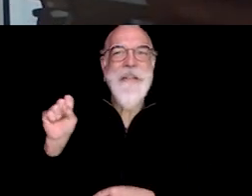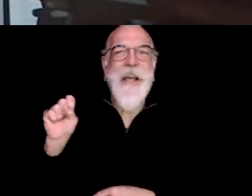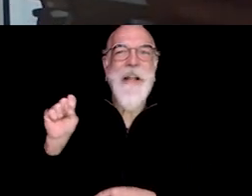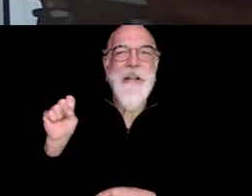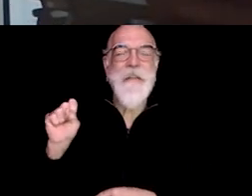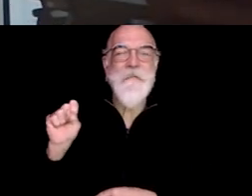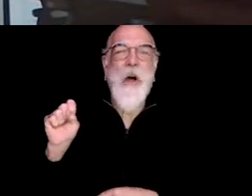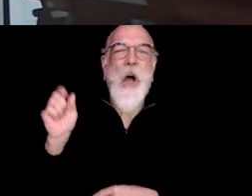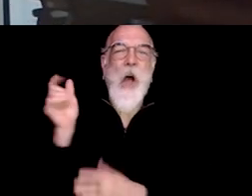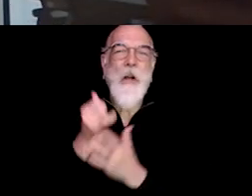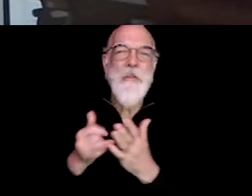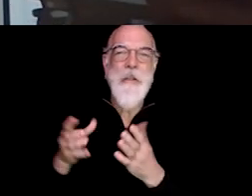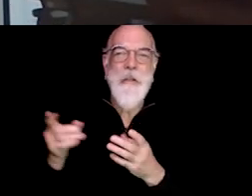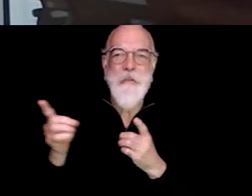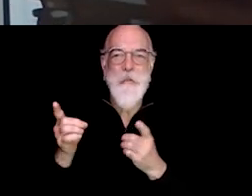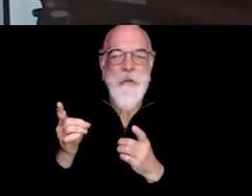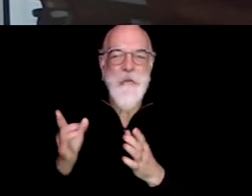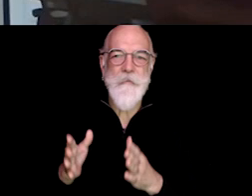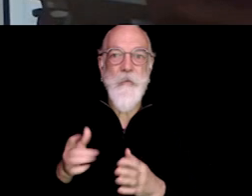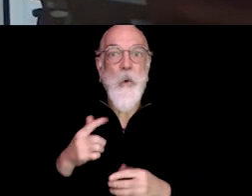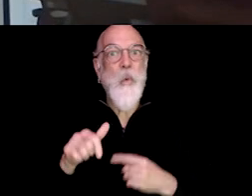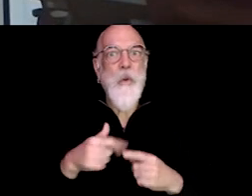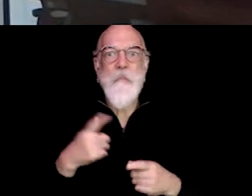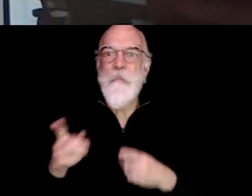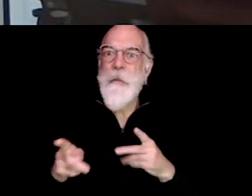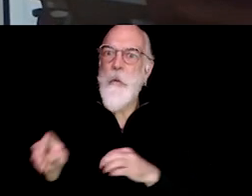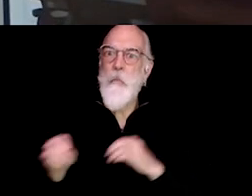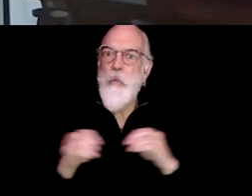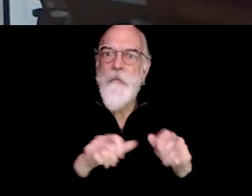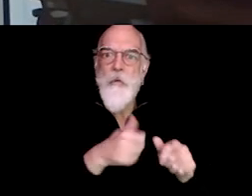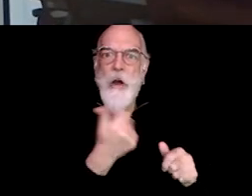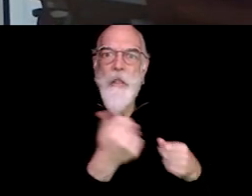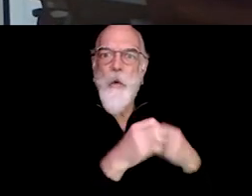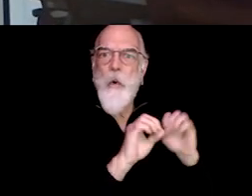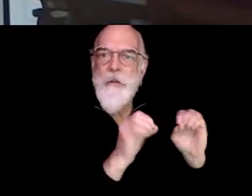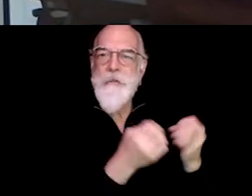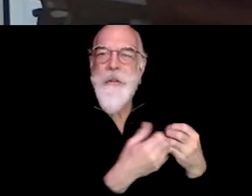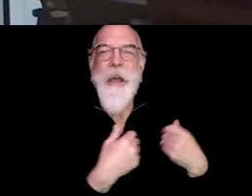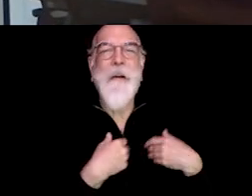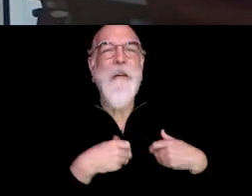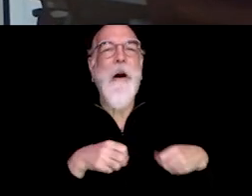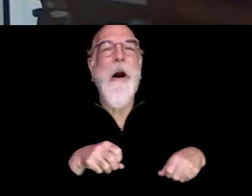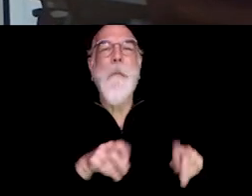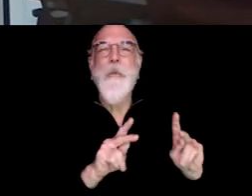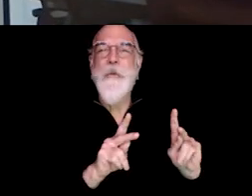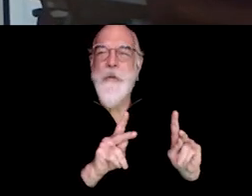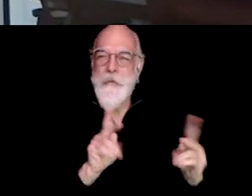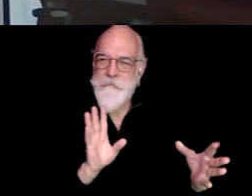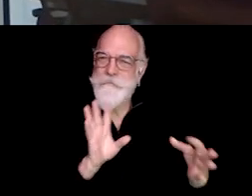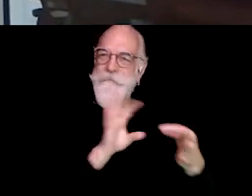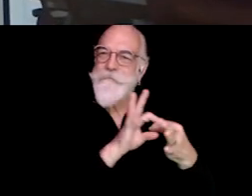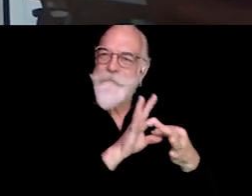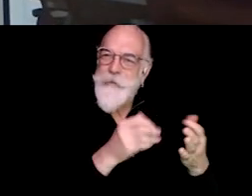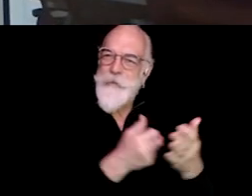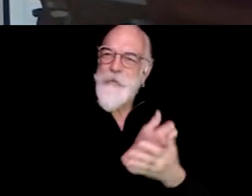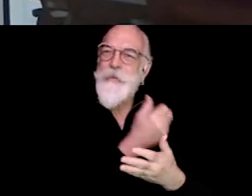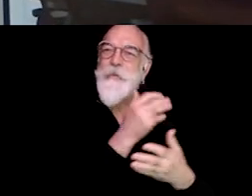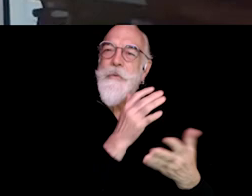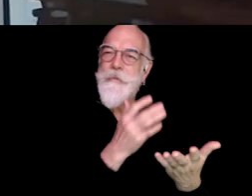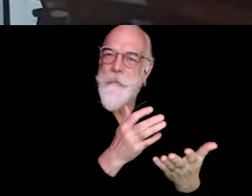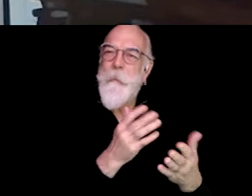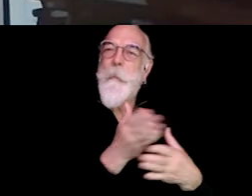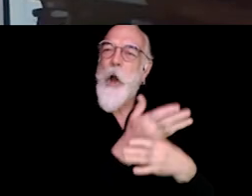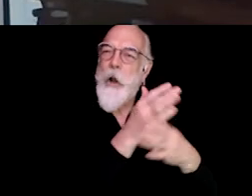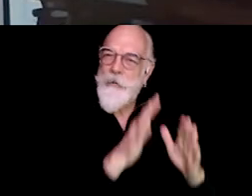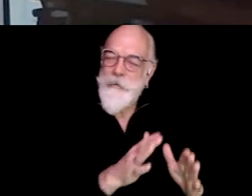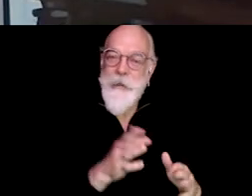on from organizations, one of the silver linings is that there's often an opportunity to form new connections, relationships, and partnerships. And I'm so delighted